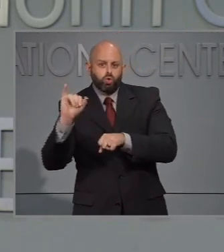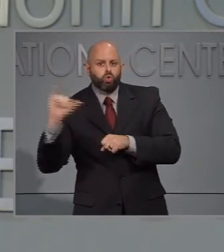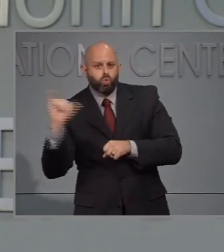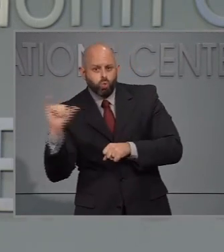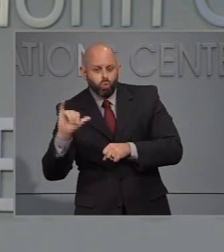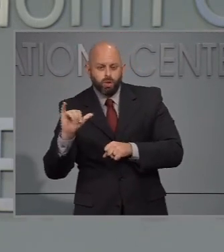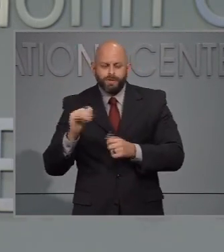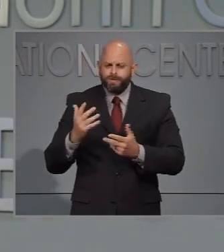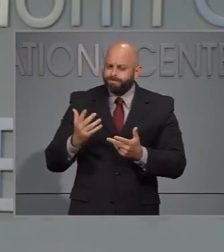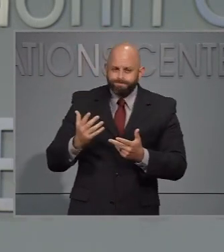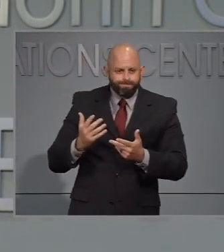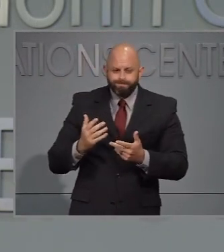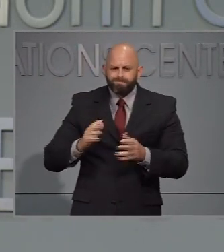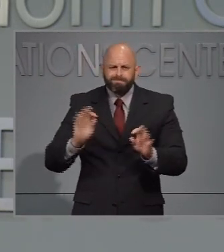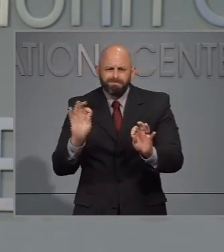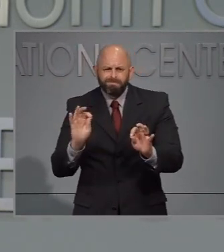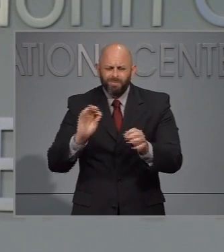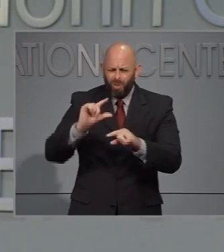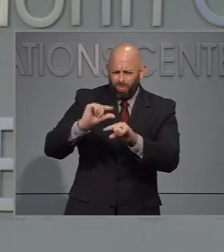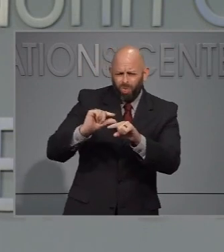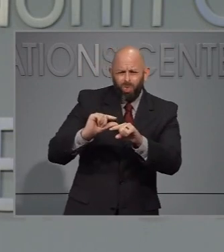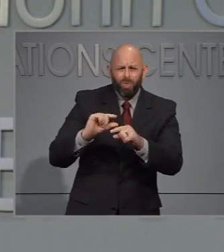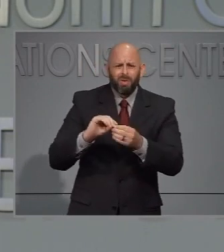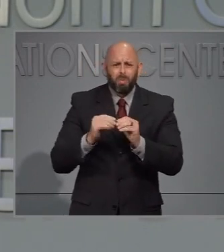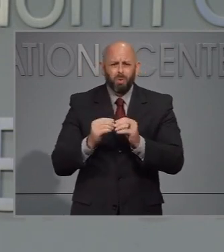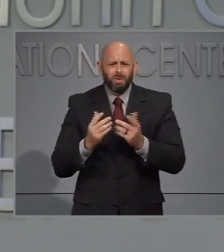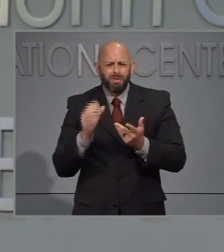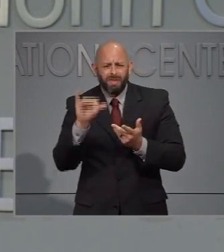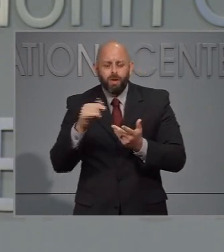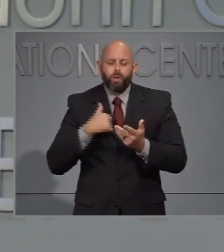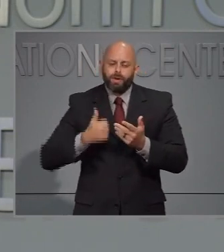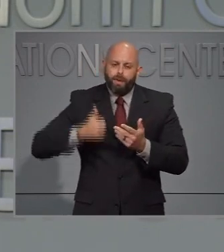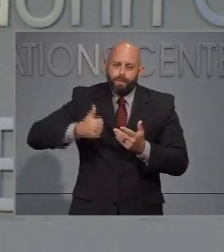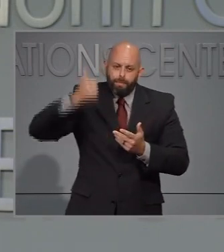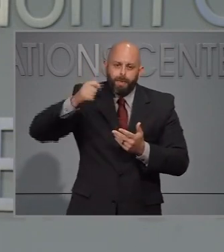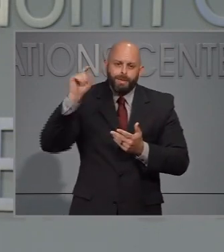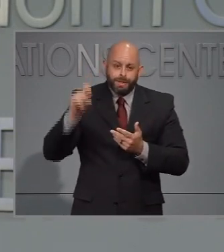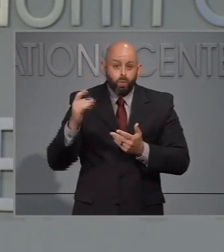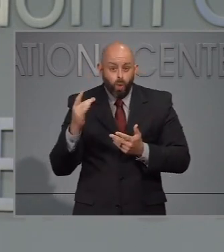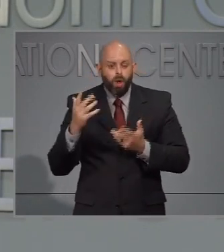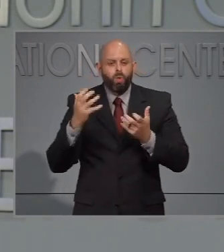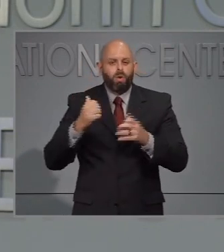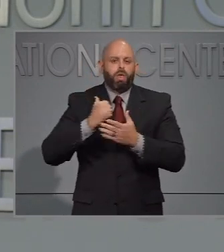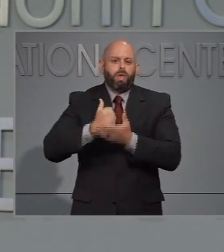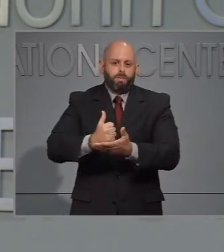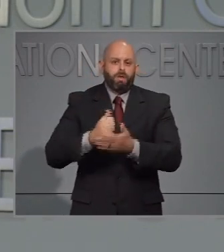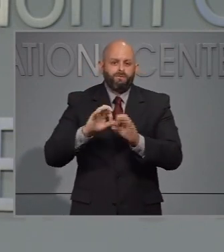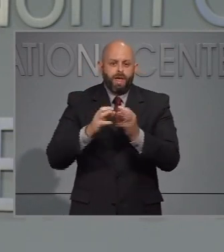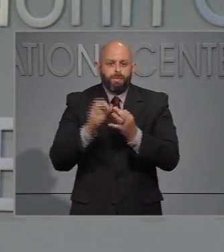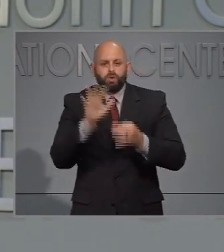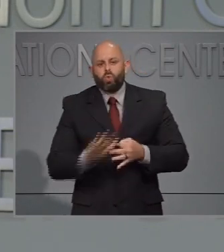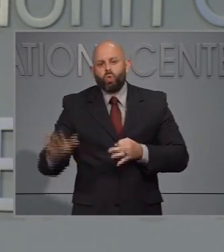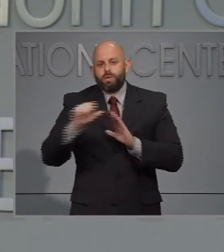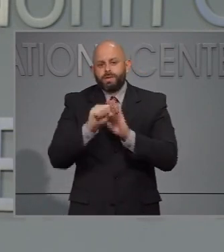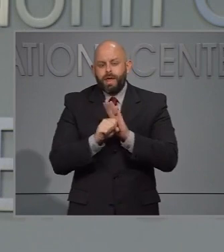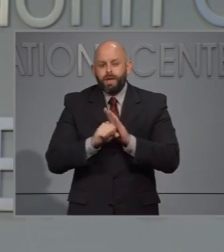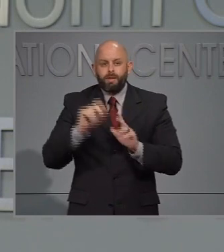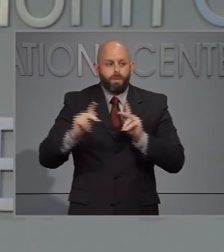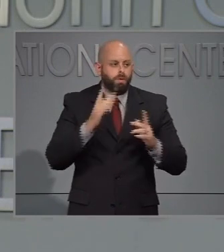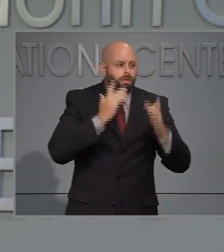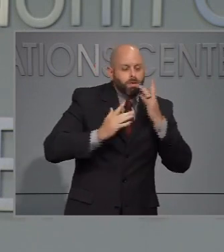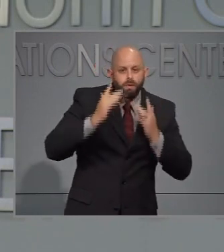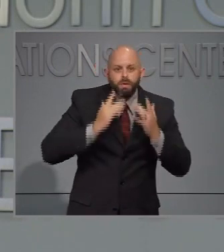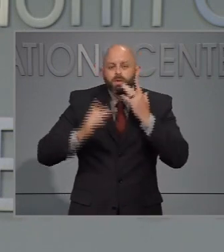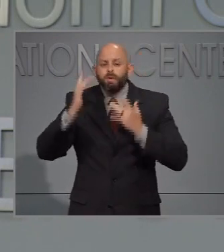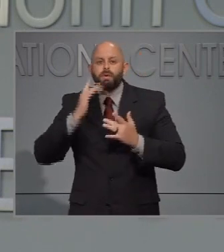particularly in light of this virus and what it has done to families across our state. And we also know that when people receive